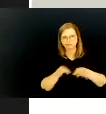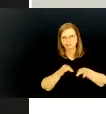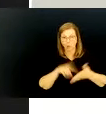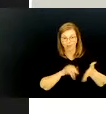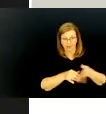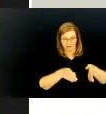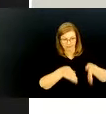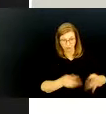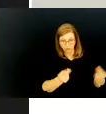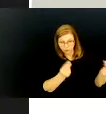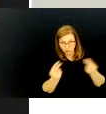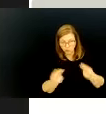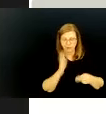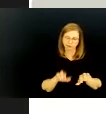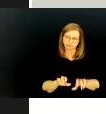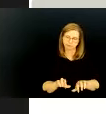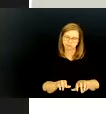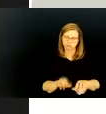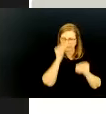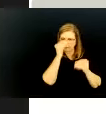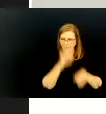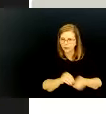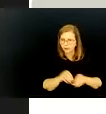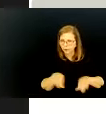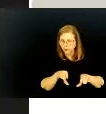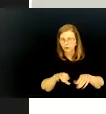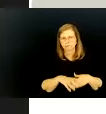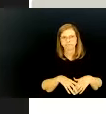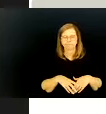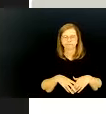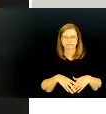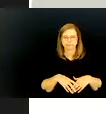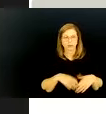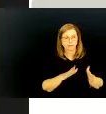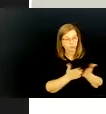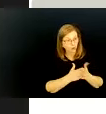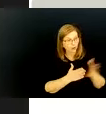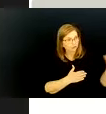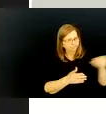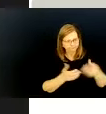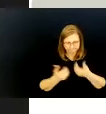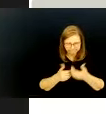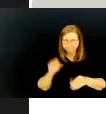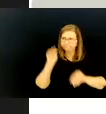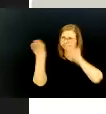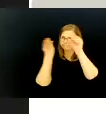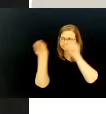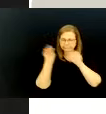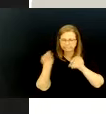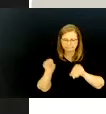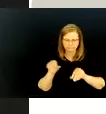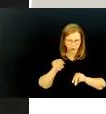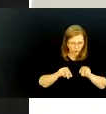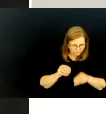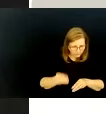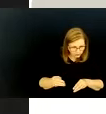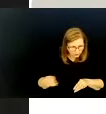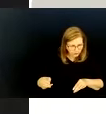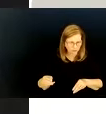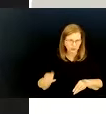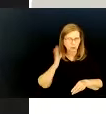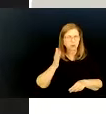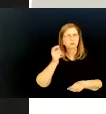going to enter information into a computer, sort and replace return books, locate materials. That gives you an idea of what you